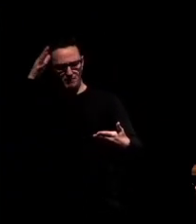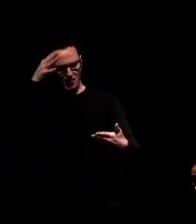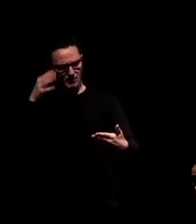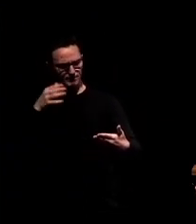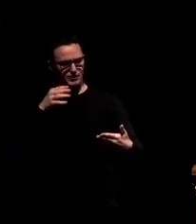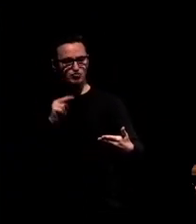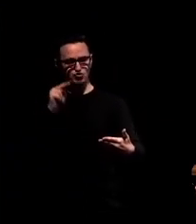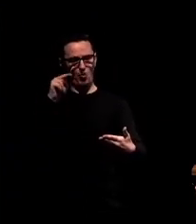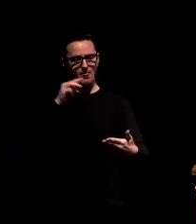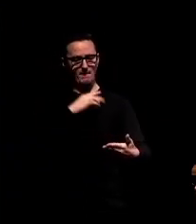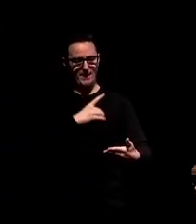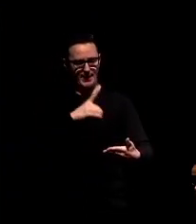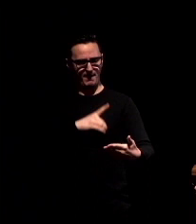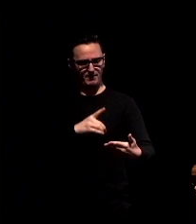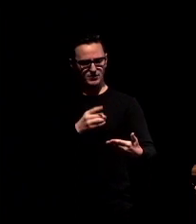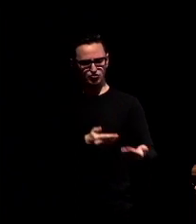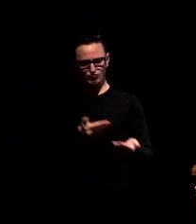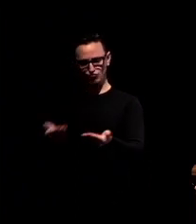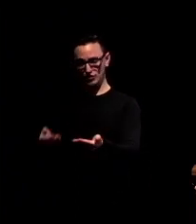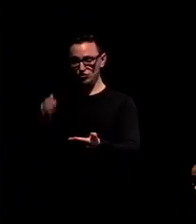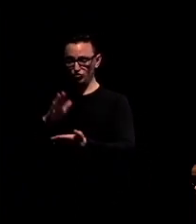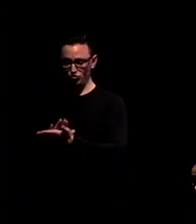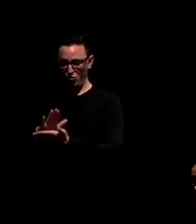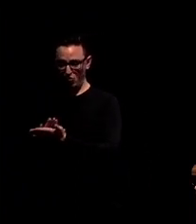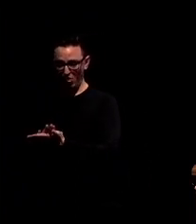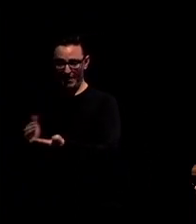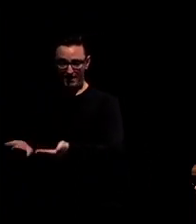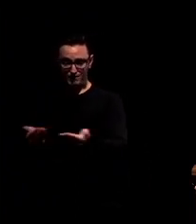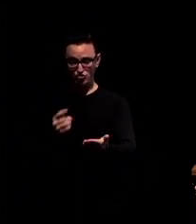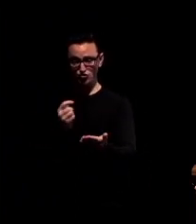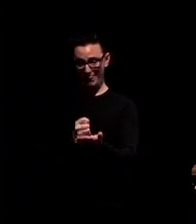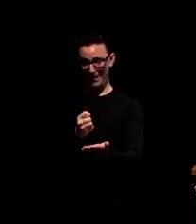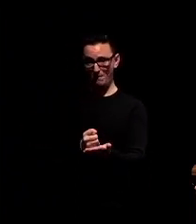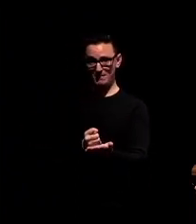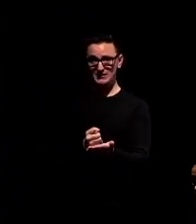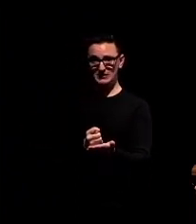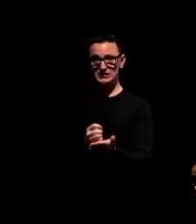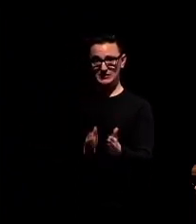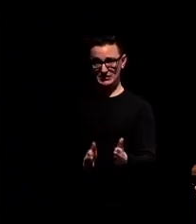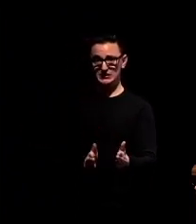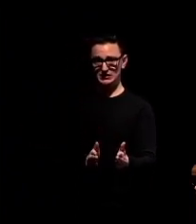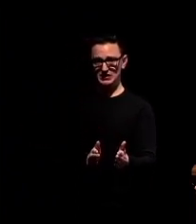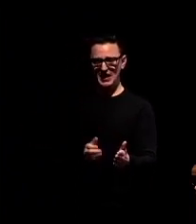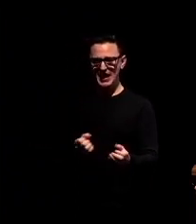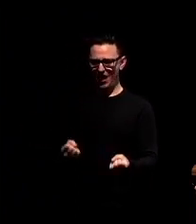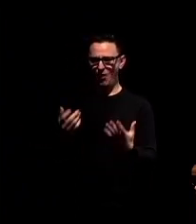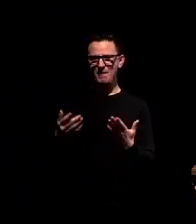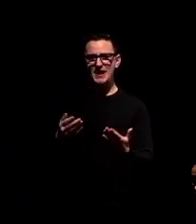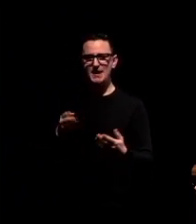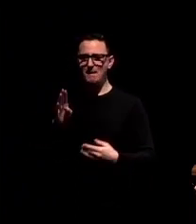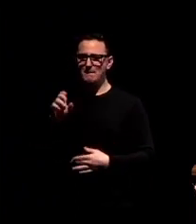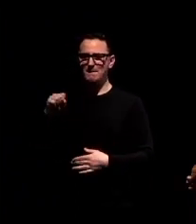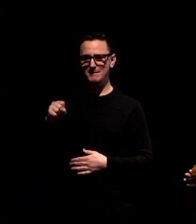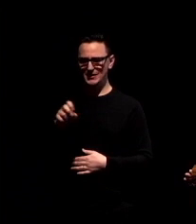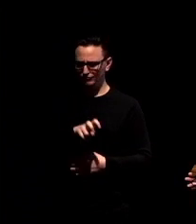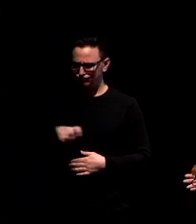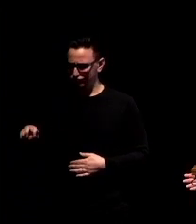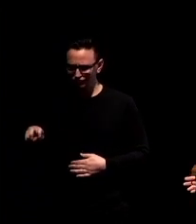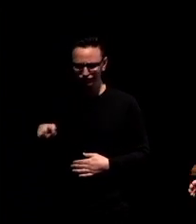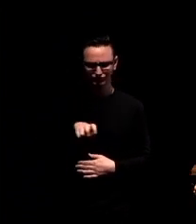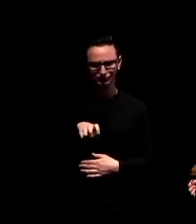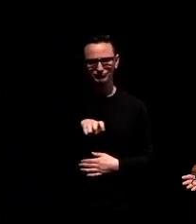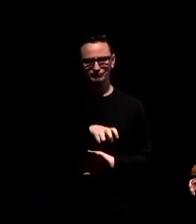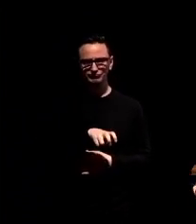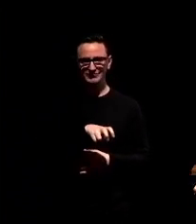from school and get them to a children's therapist and how many bus trips and changes and all of that would be, and it